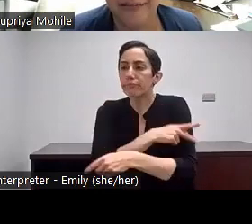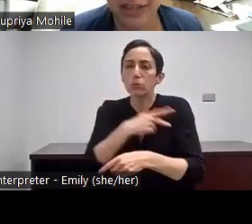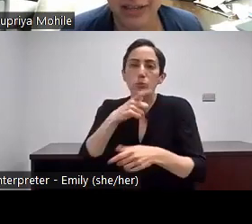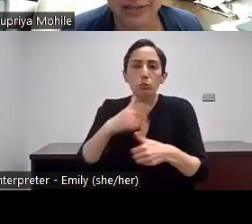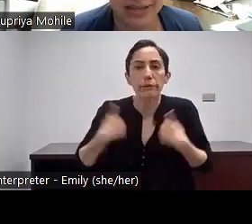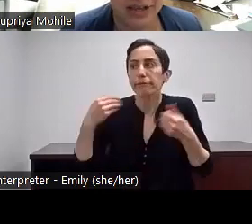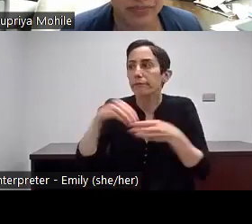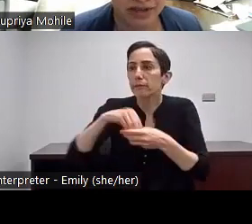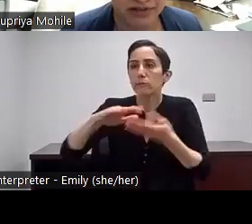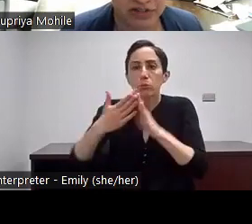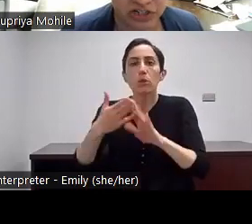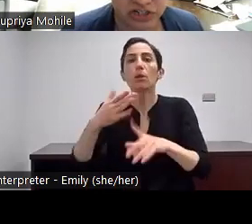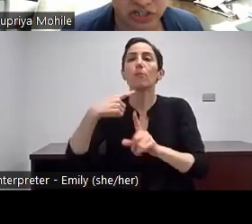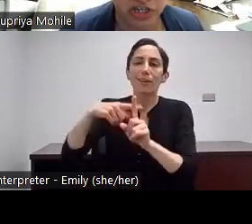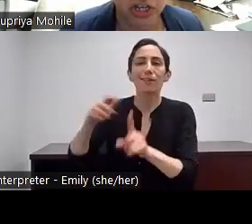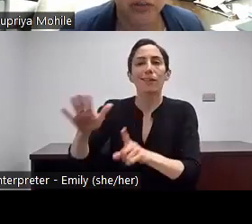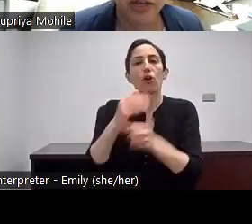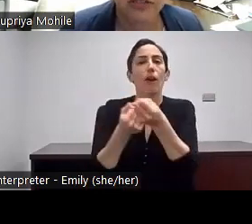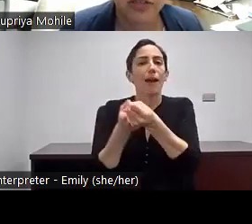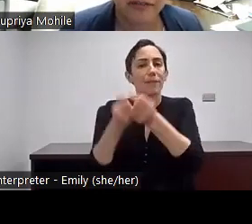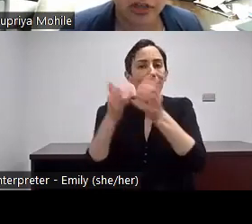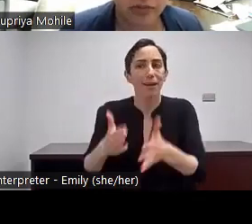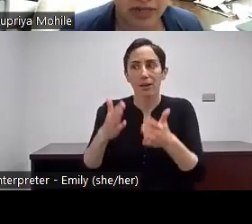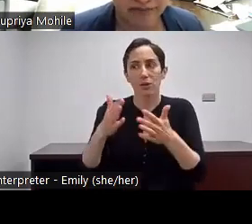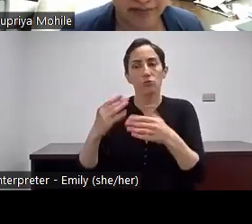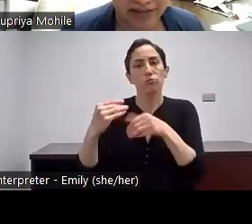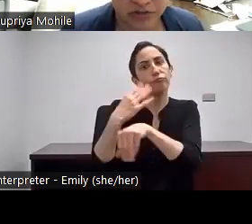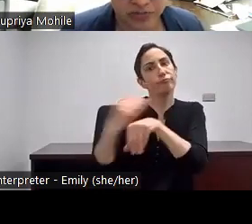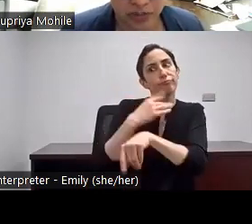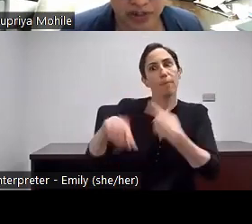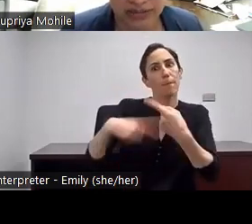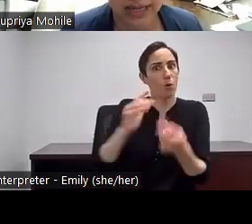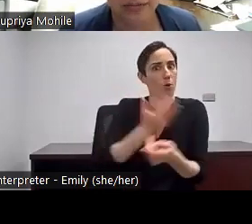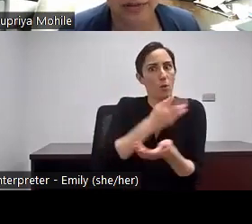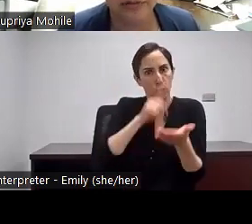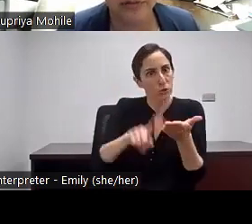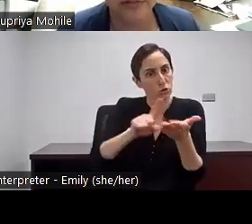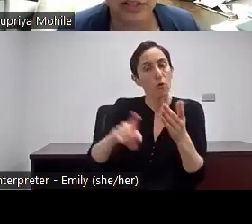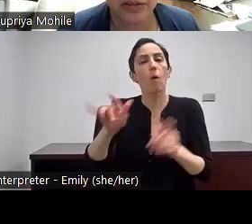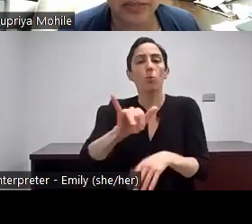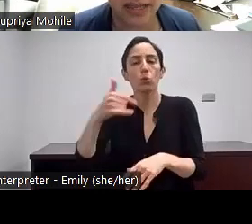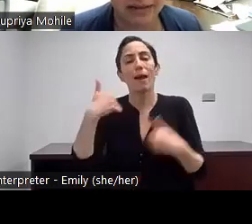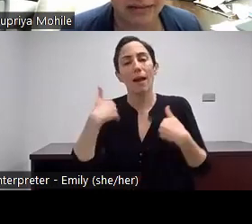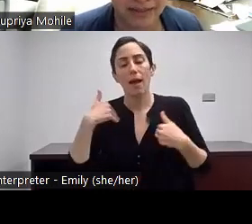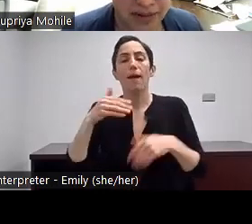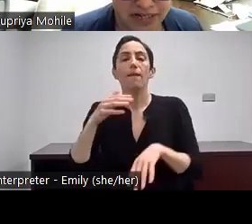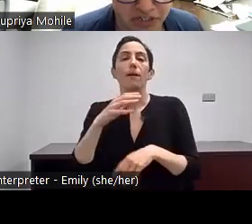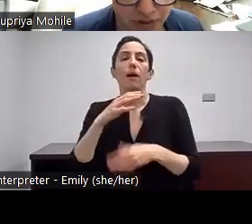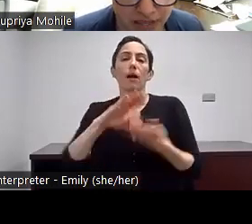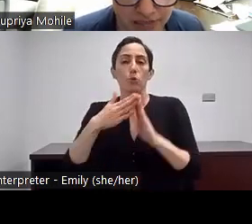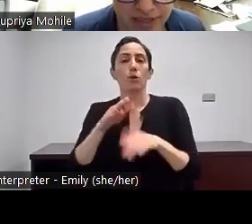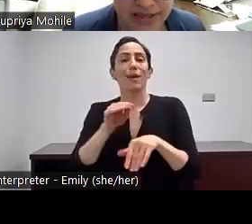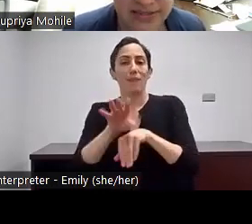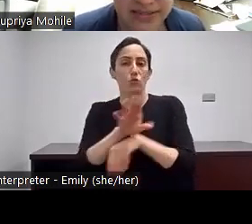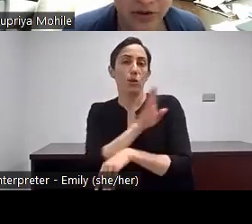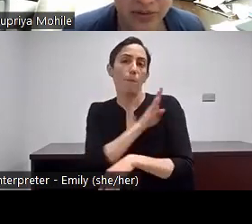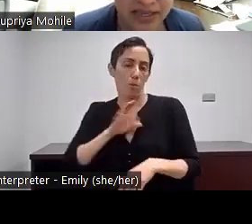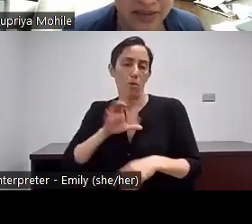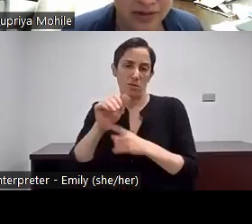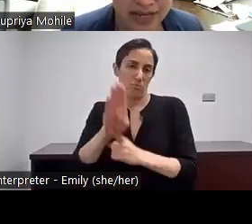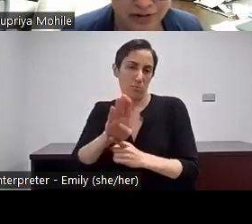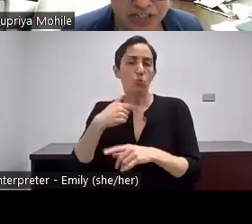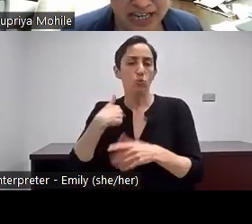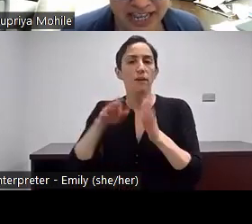and advocates to help guide research. We also have a community advisory board that we've developed in collaboration with